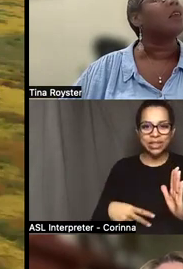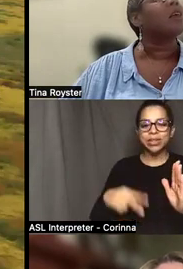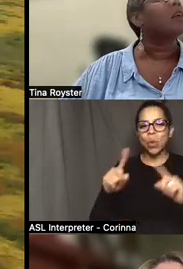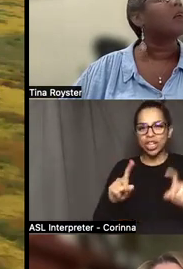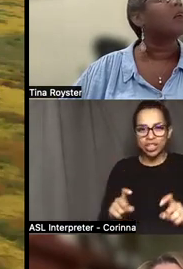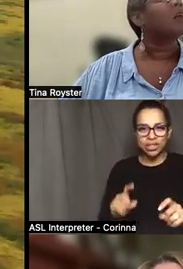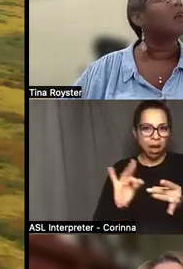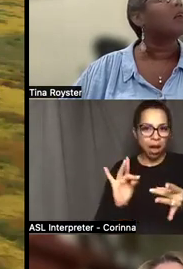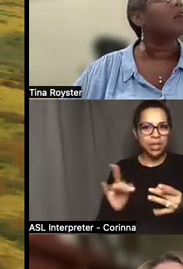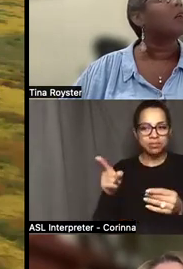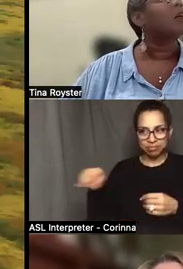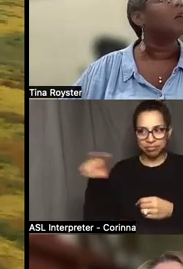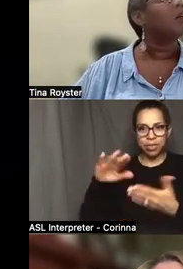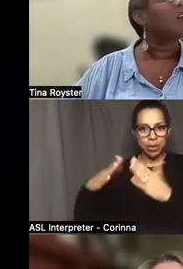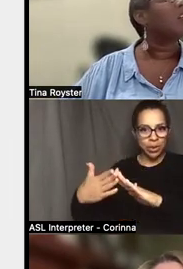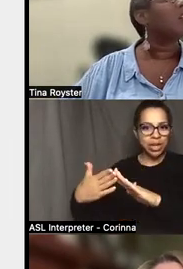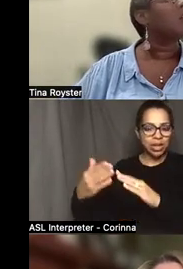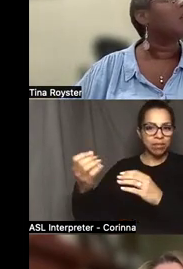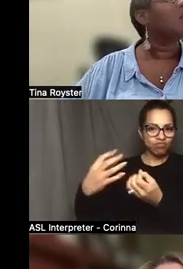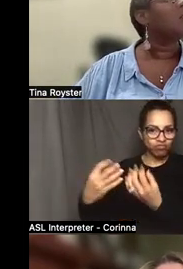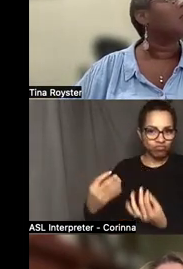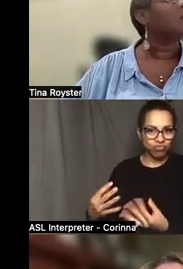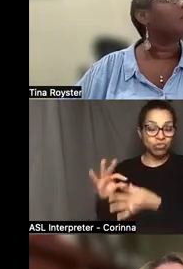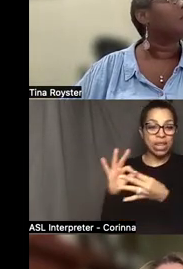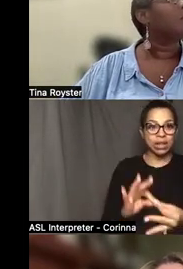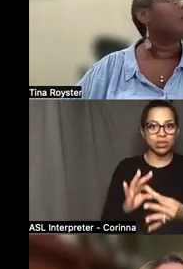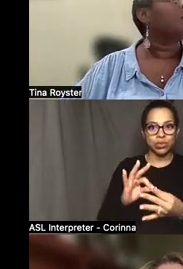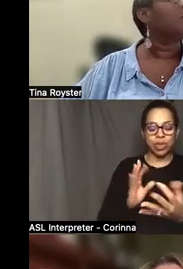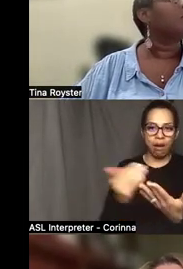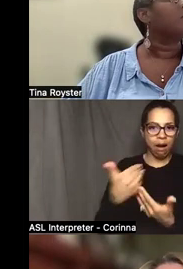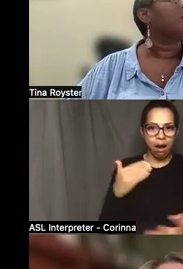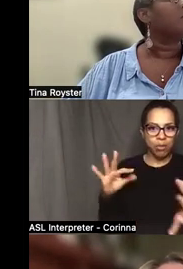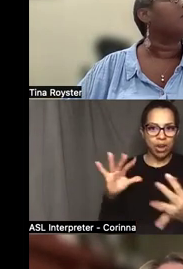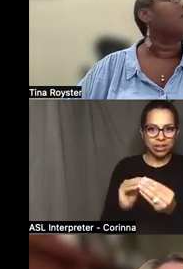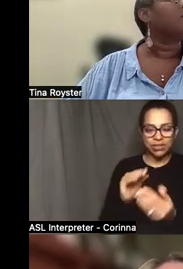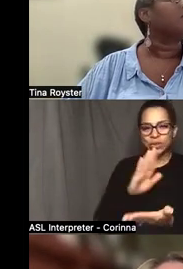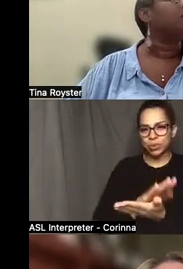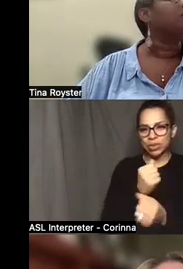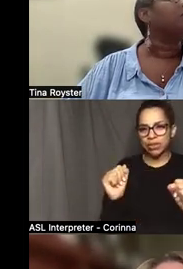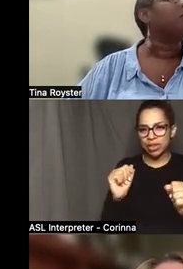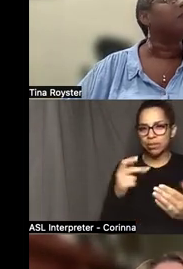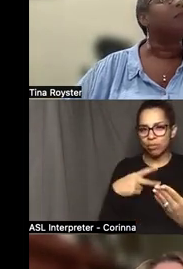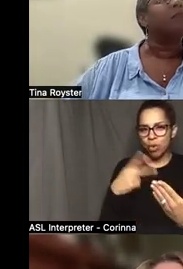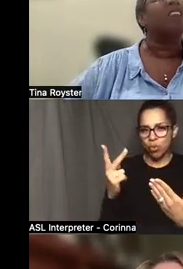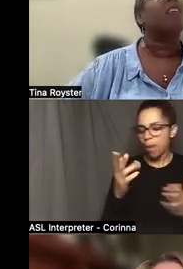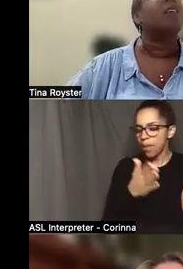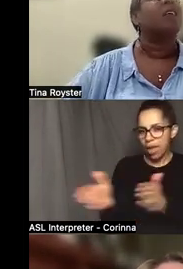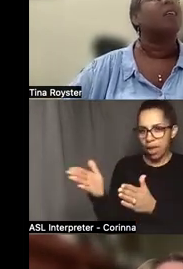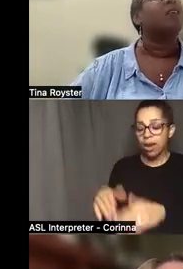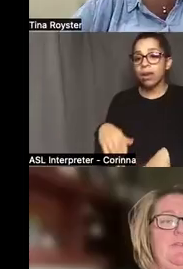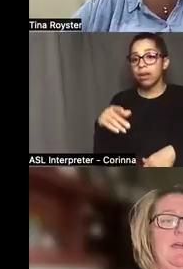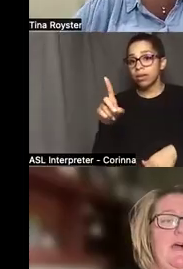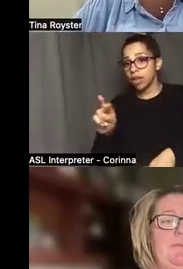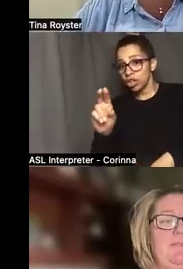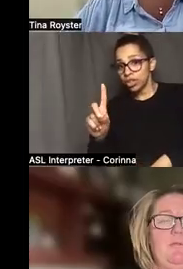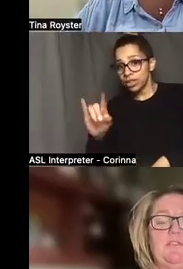were directly related to the Comprehensive School Safety Plan. Dr. Sharetta and Dr. Diaz, please feel free to raise your hand or speak freely to respond to the